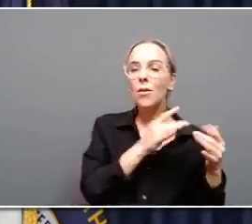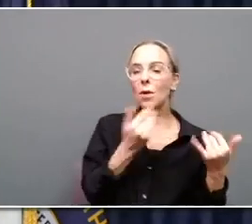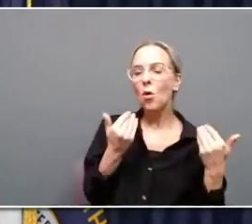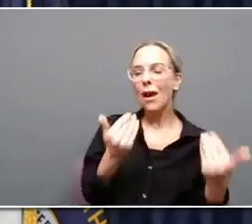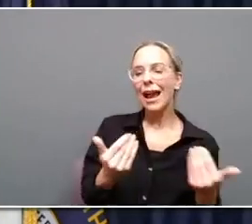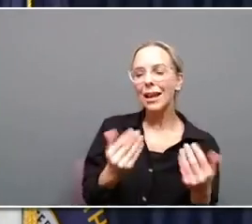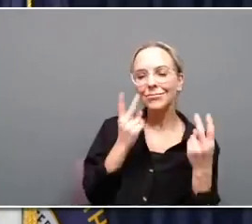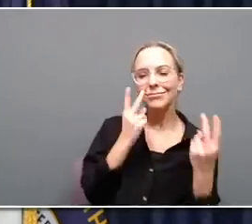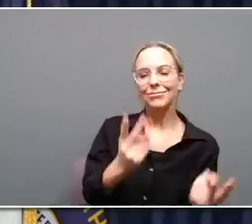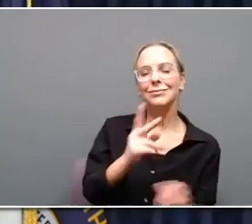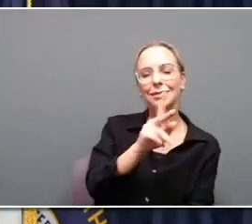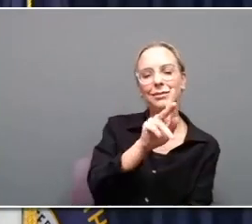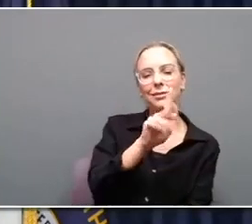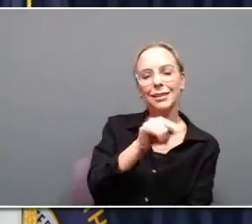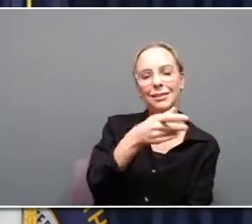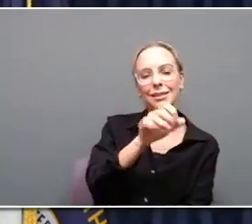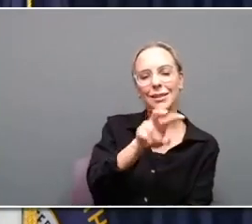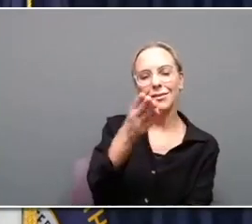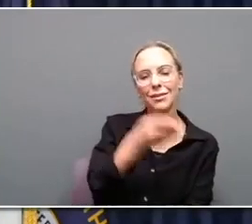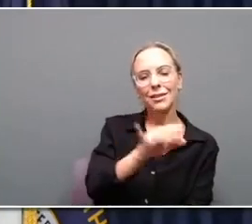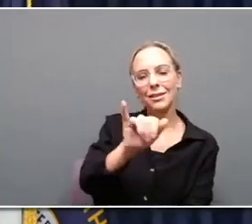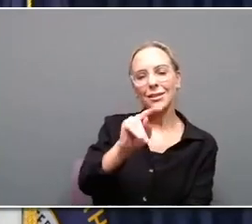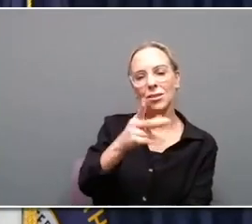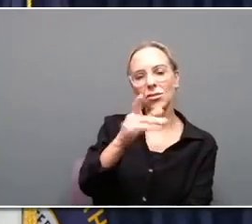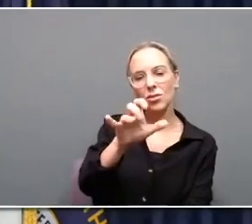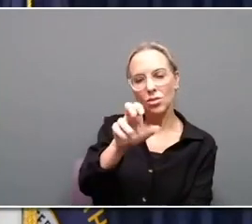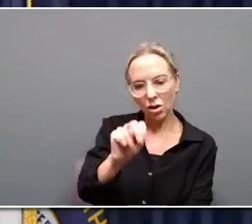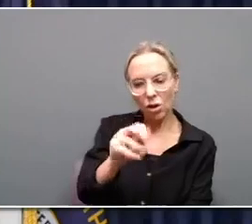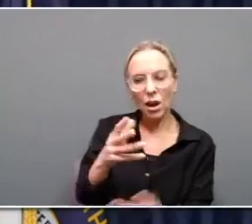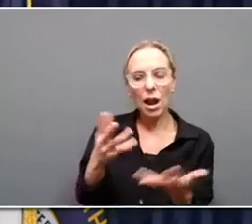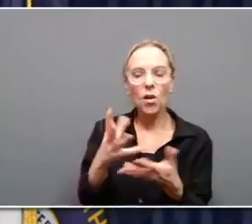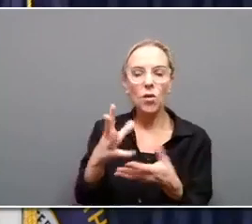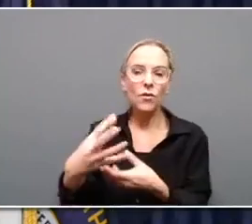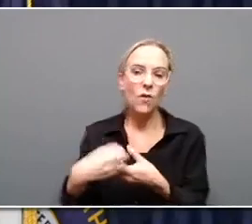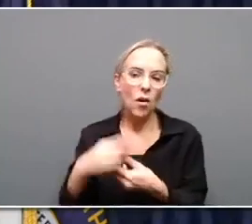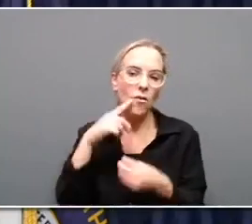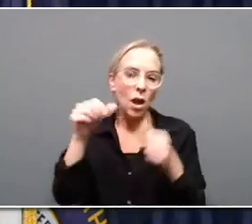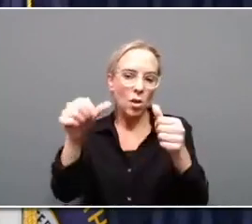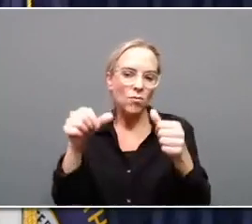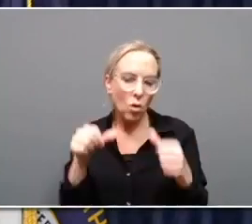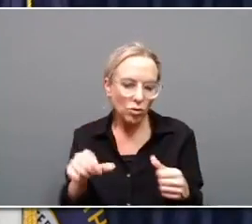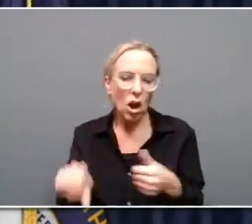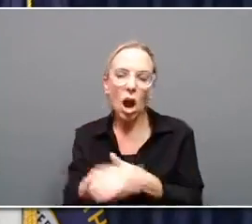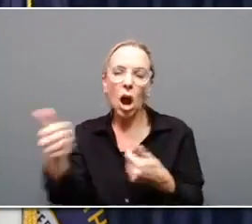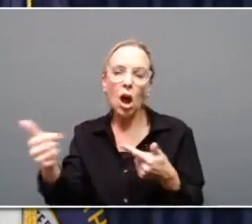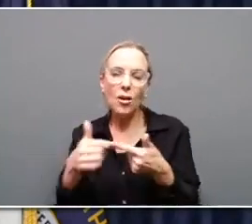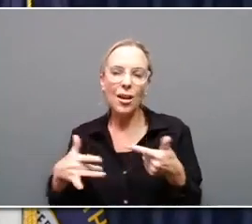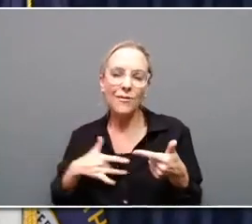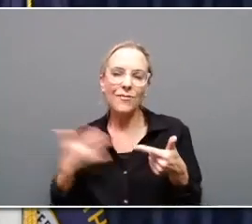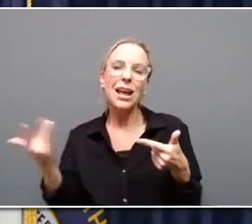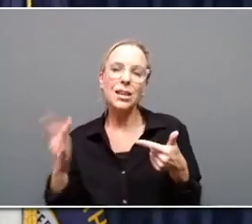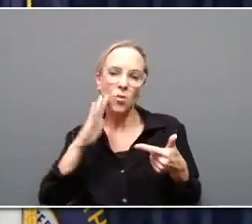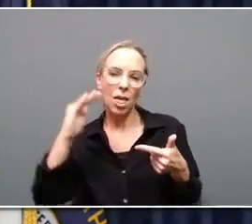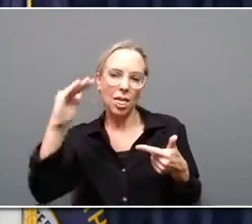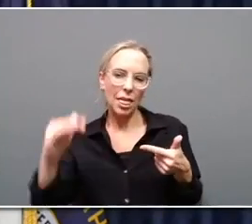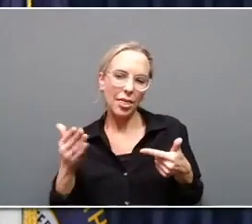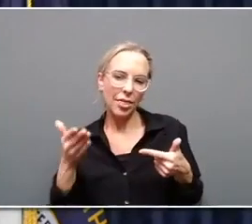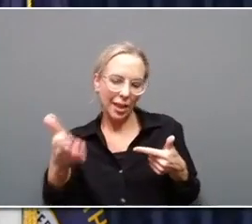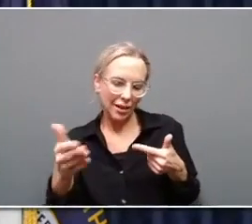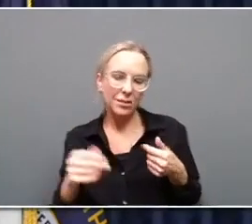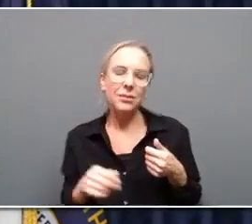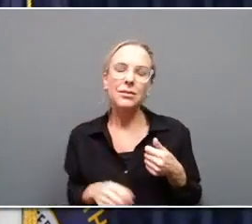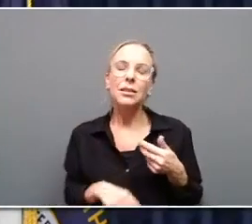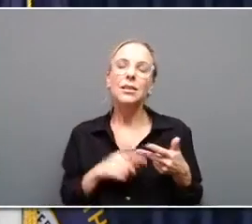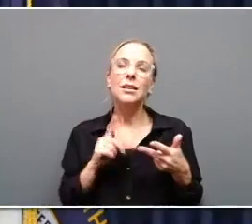kentucky.gov/inauguration for information on the poster contest and to view the public inaugural day events. We also have a spot on the site where media can review